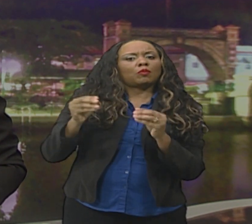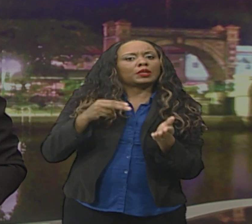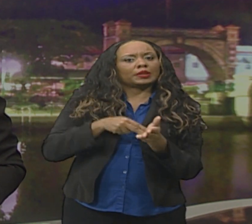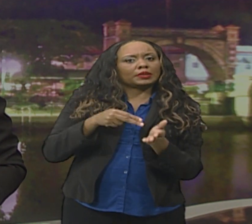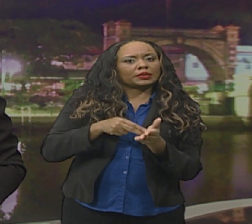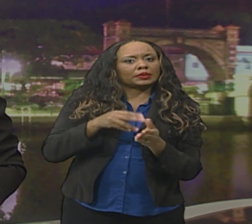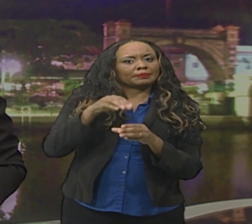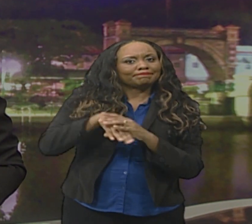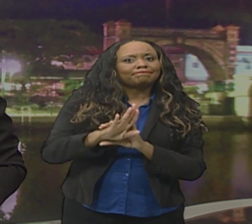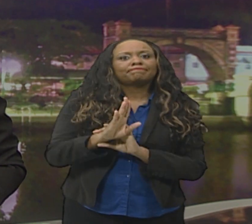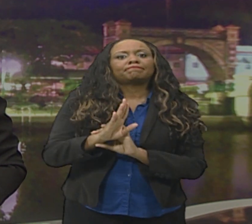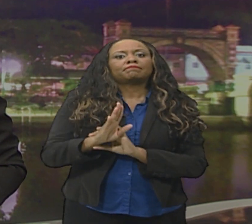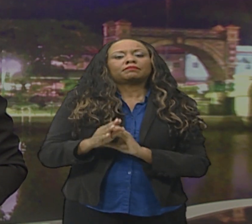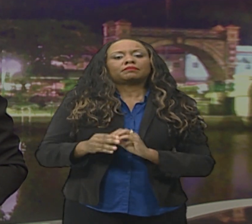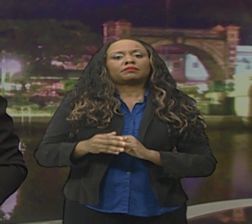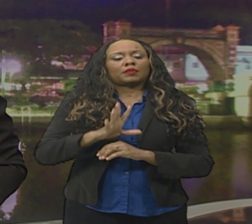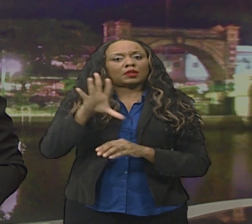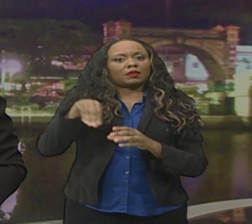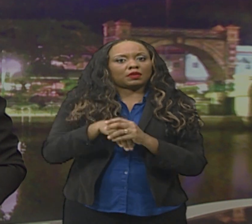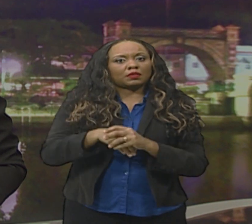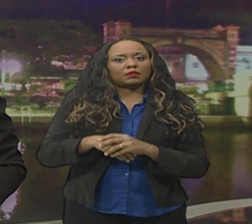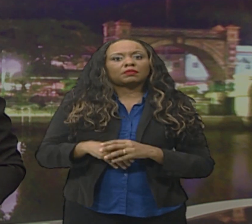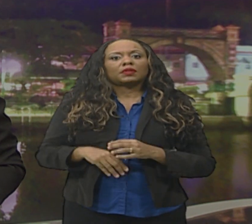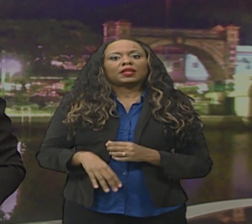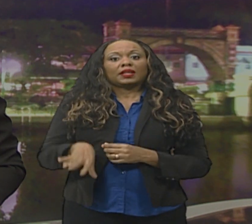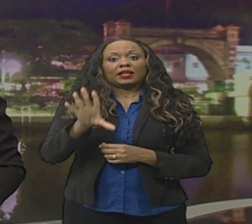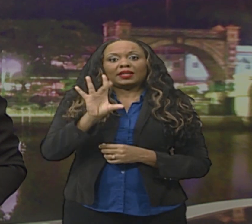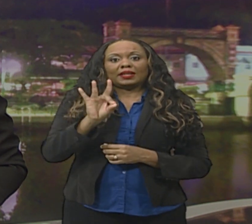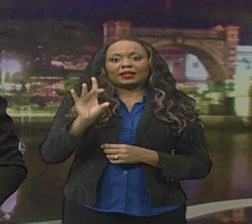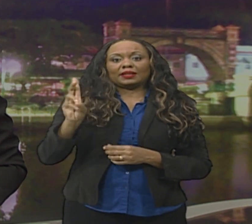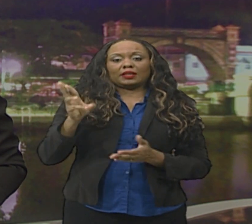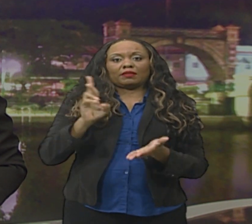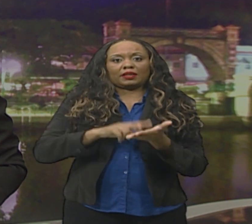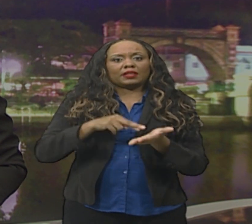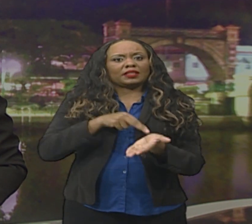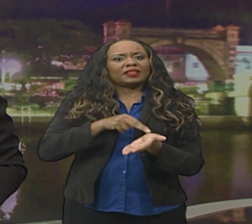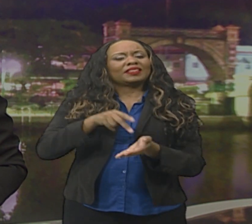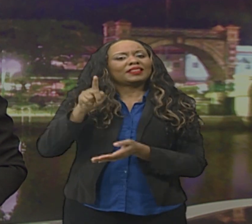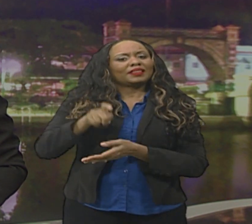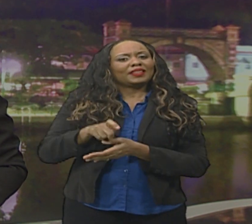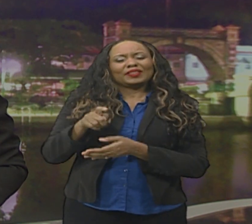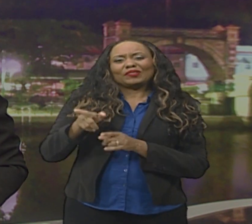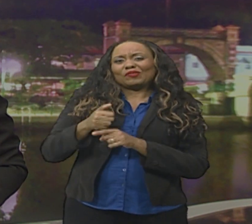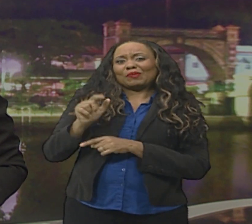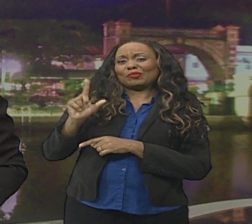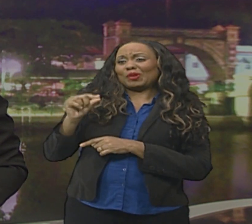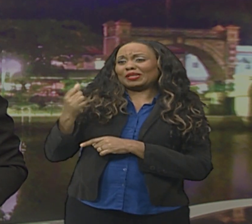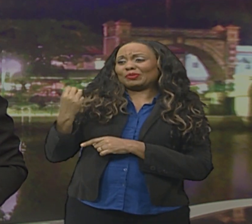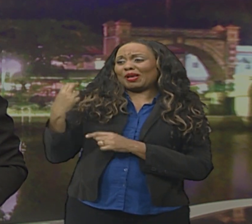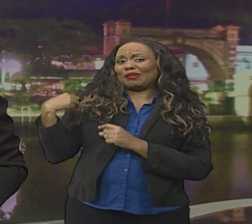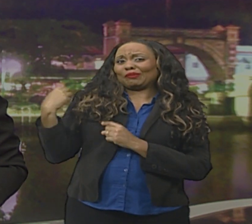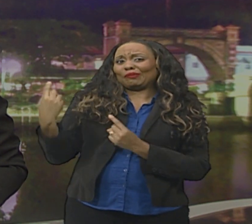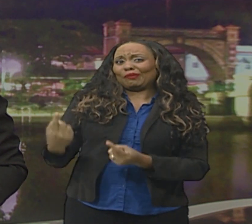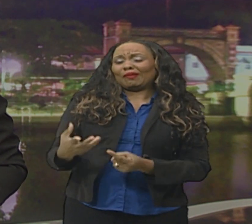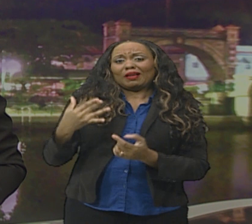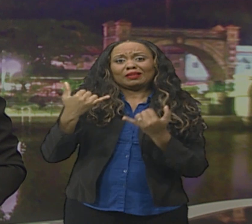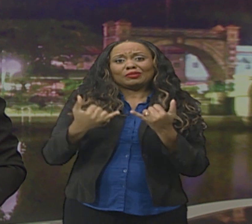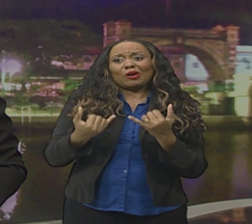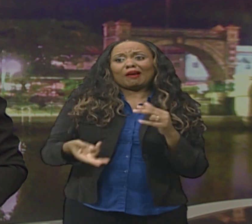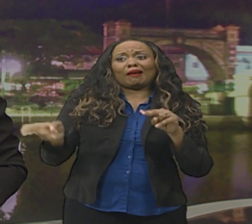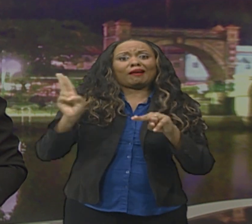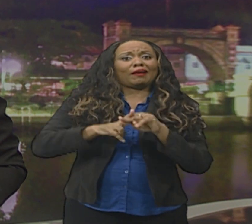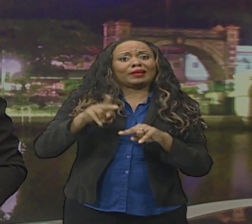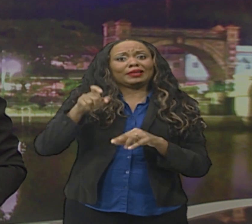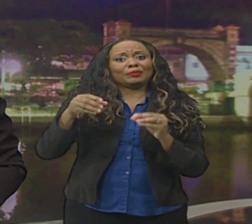president of the Barbados Nurses Association, 86 registered nurses were needed since 2012, and that number has since